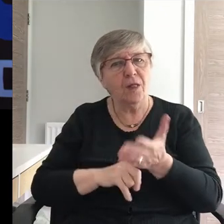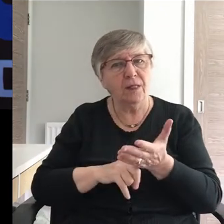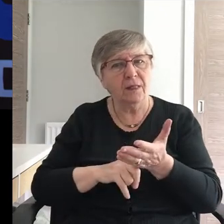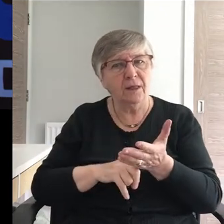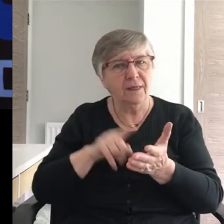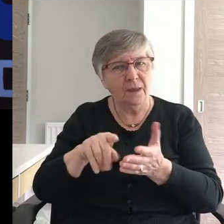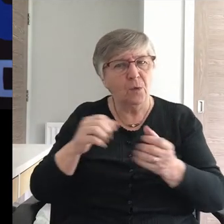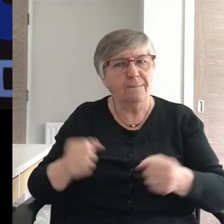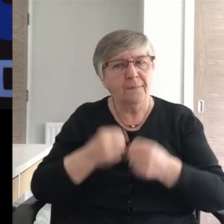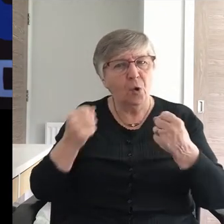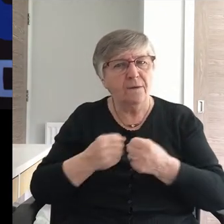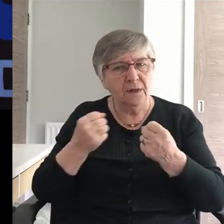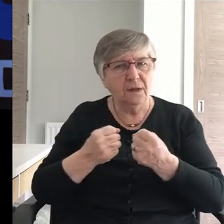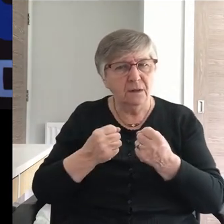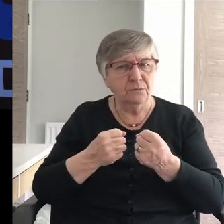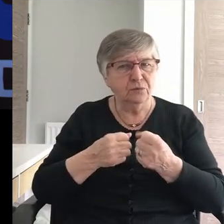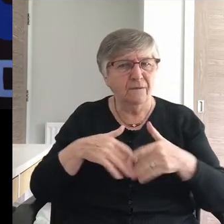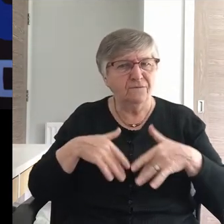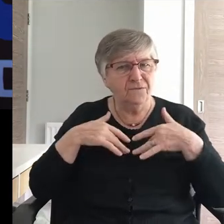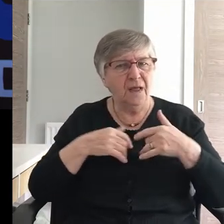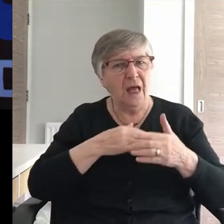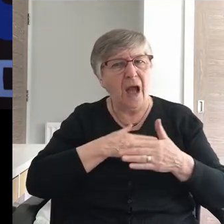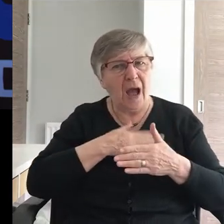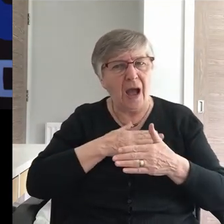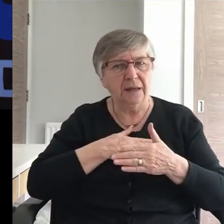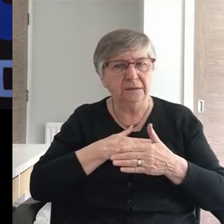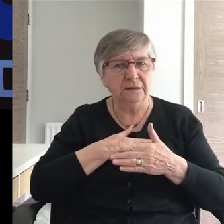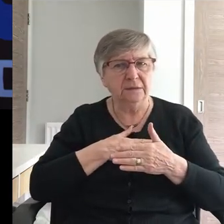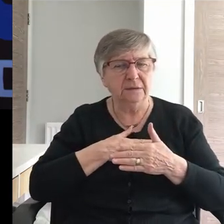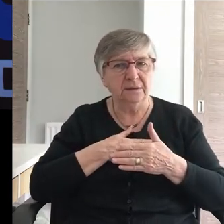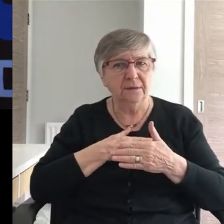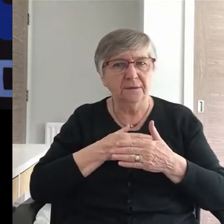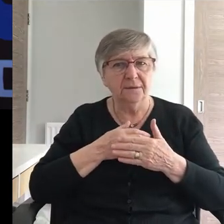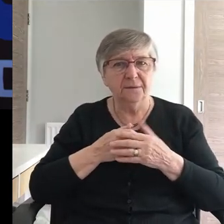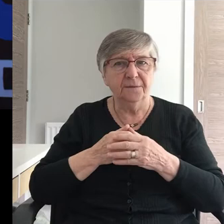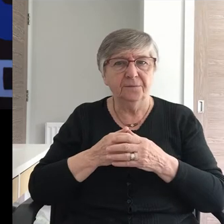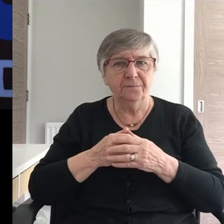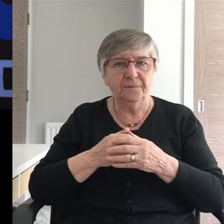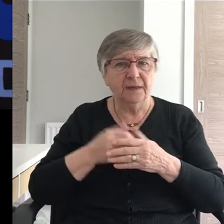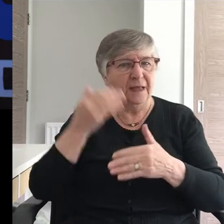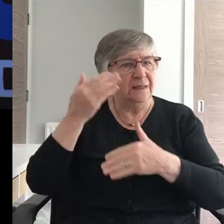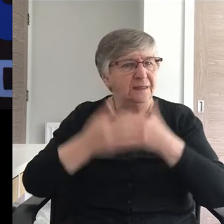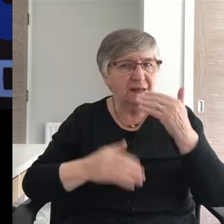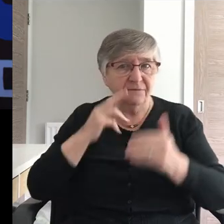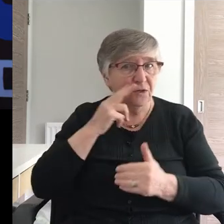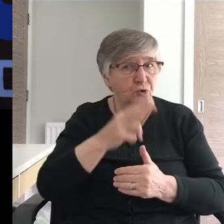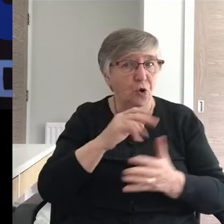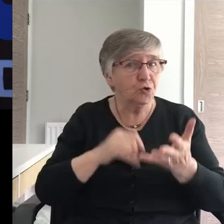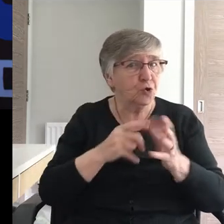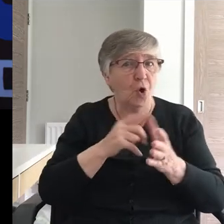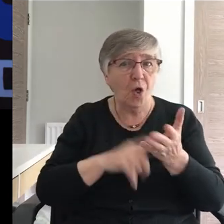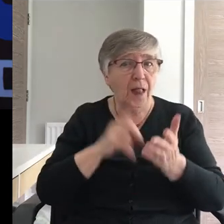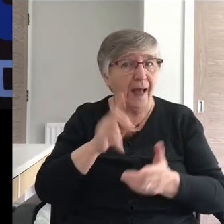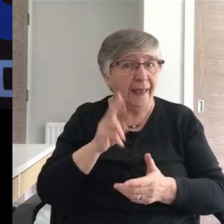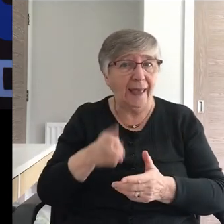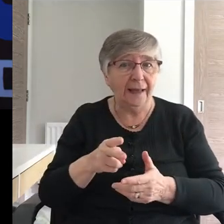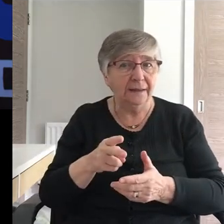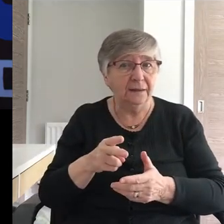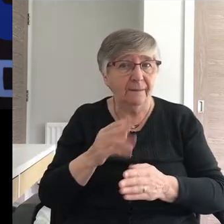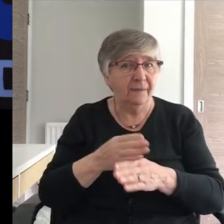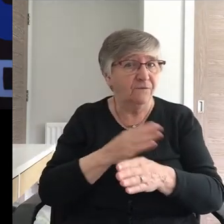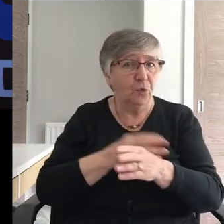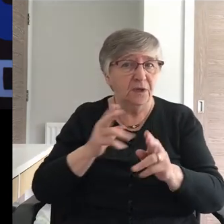34-35, was powerful and heartfelt and a great burden on his heart. And he never saw Saul again in his